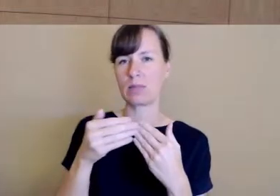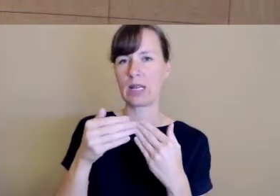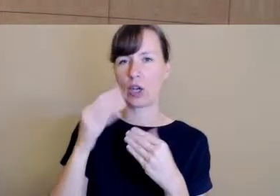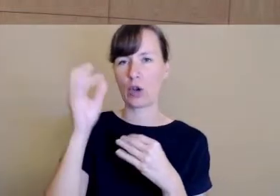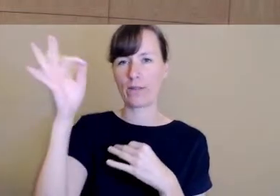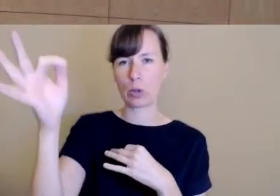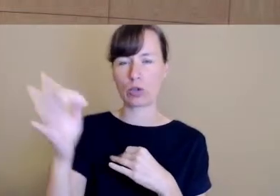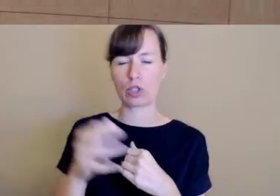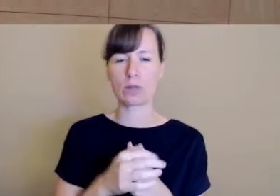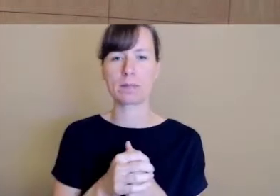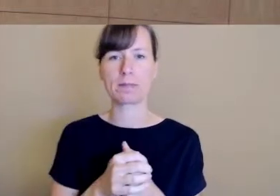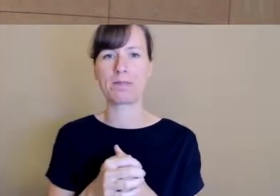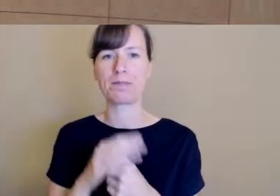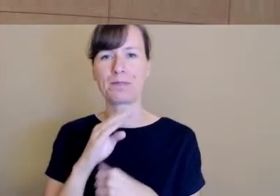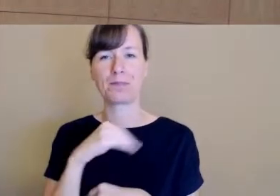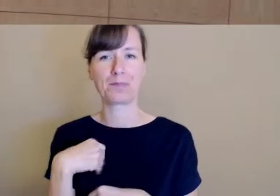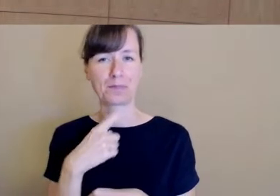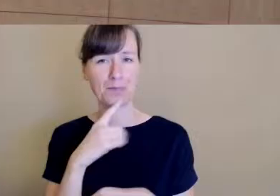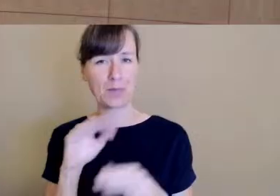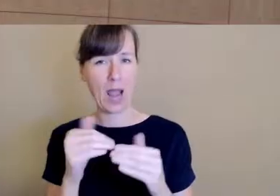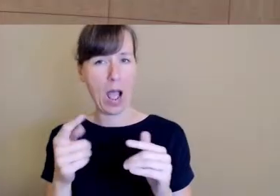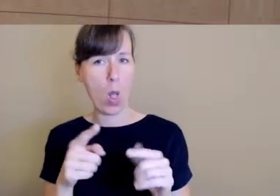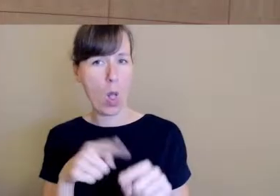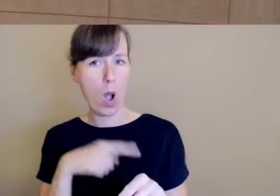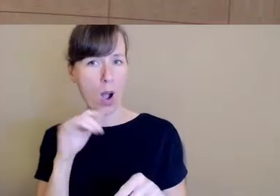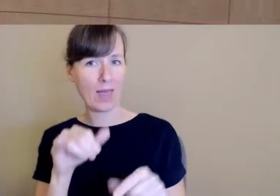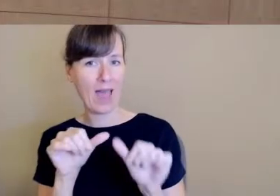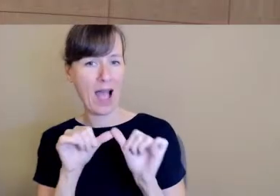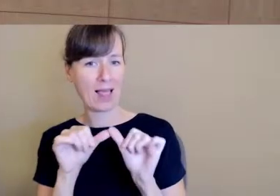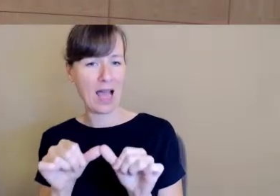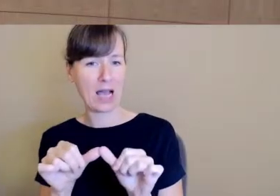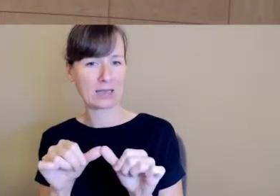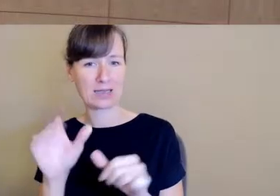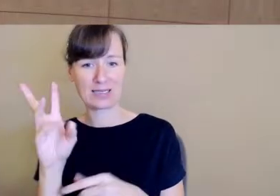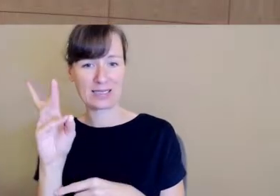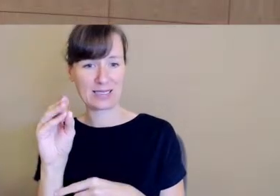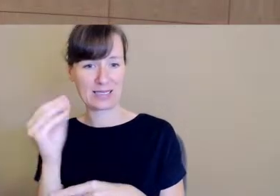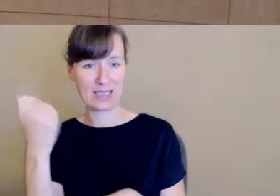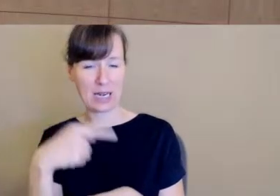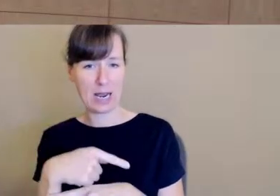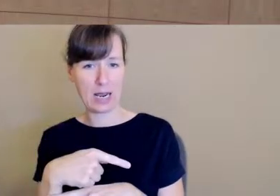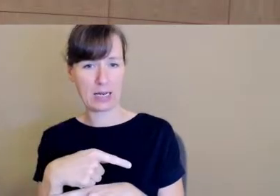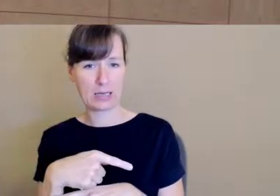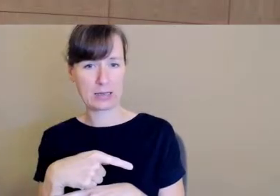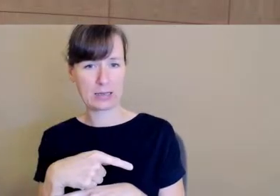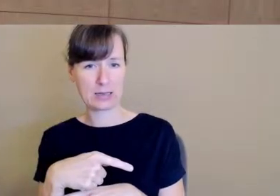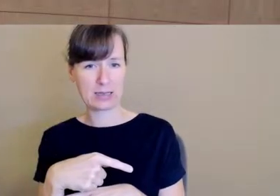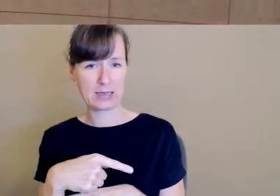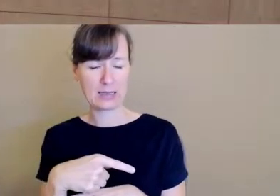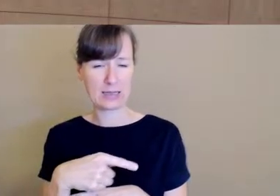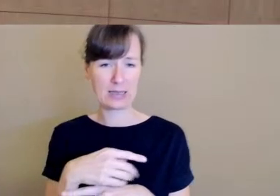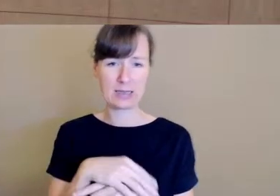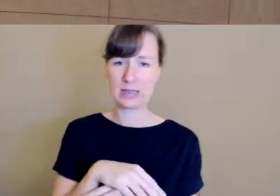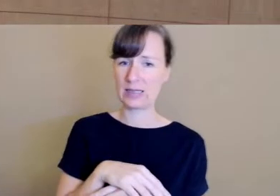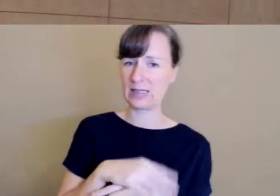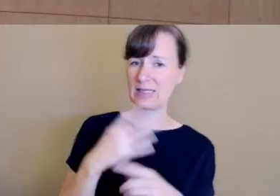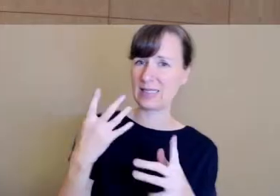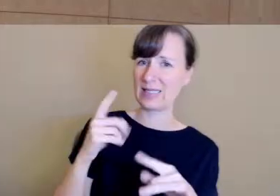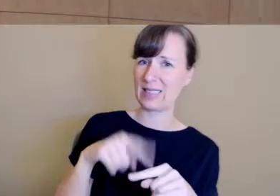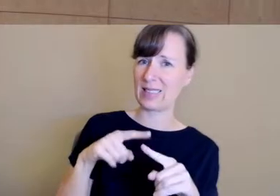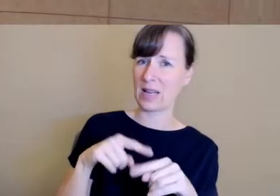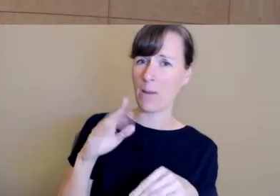Okay, and how long does that usually last? 60 days? It depends